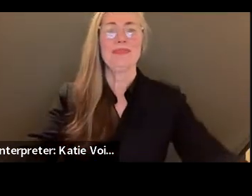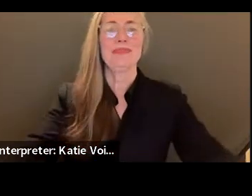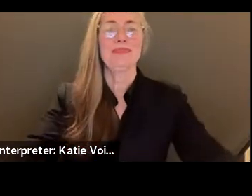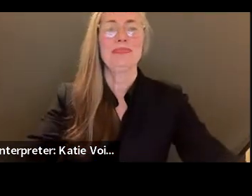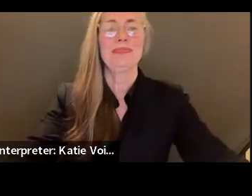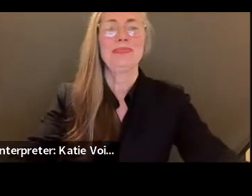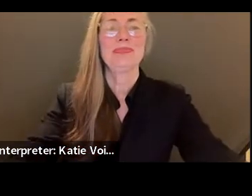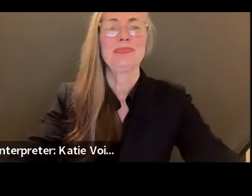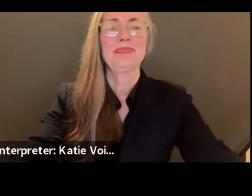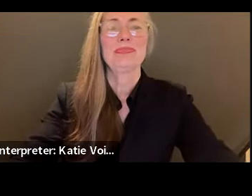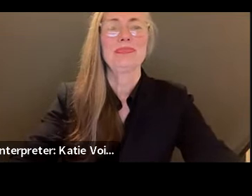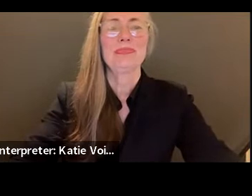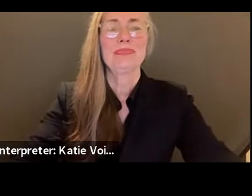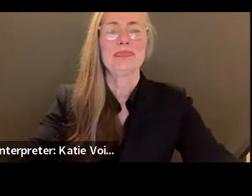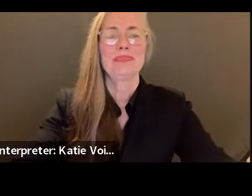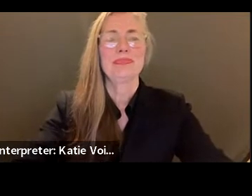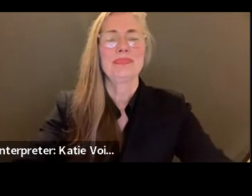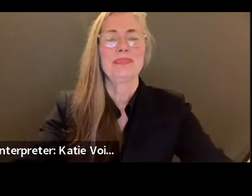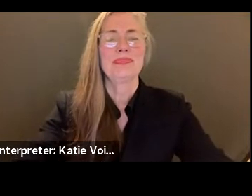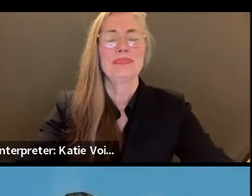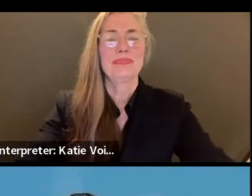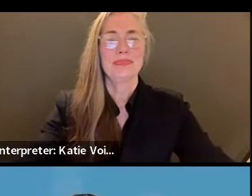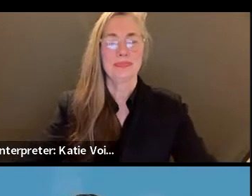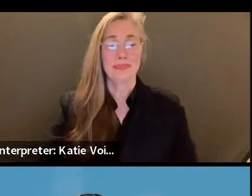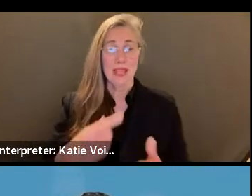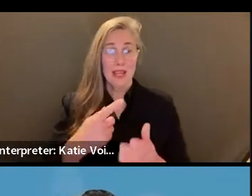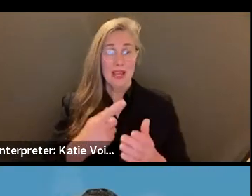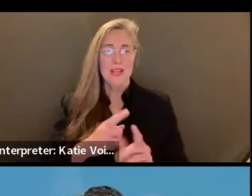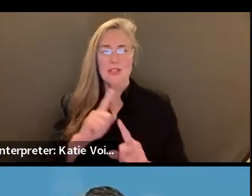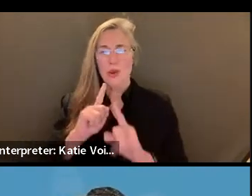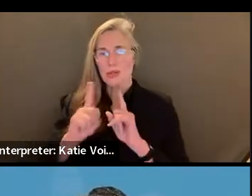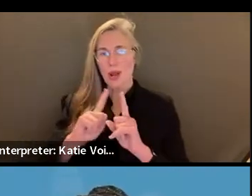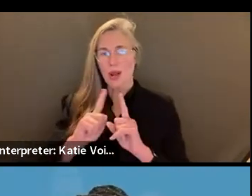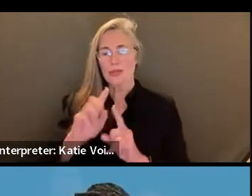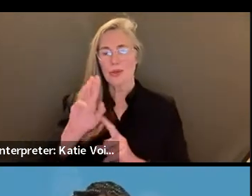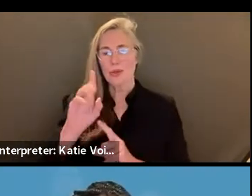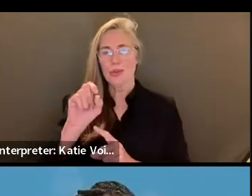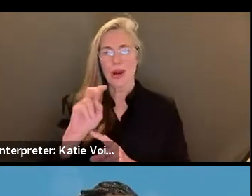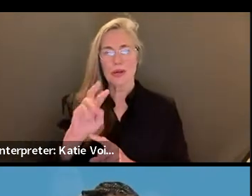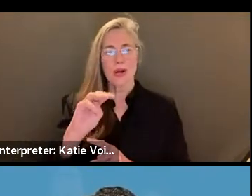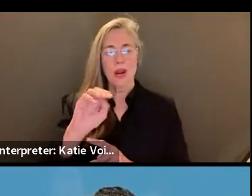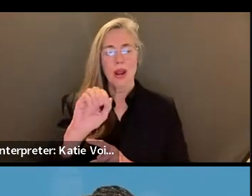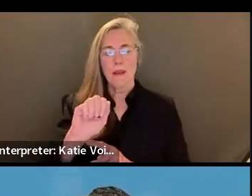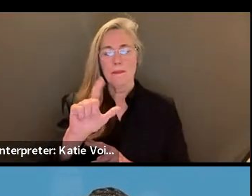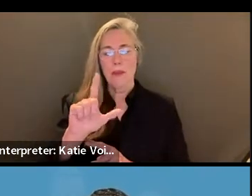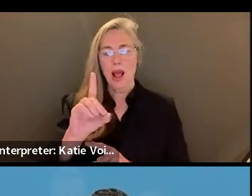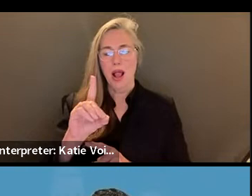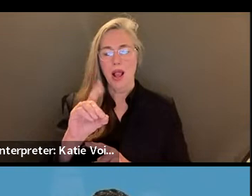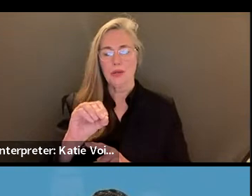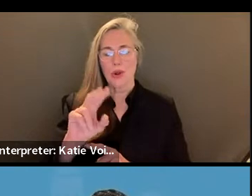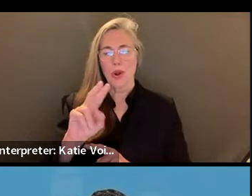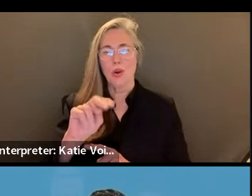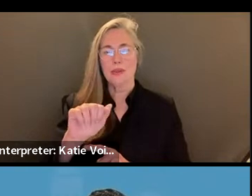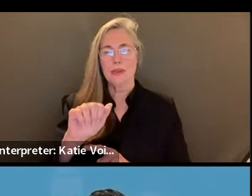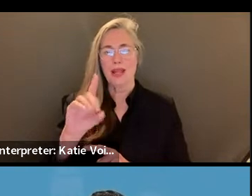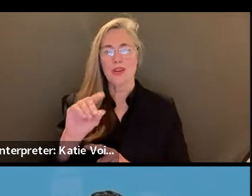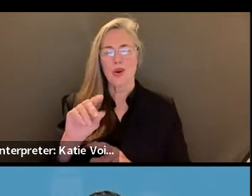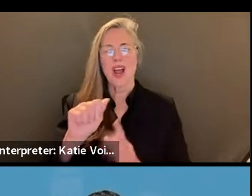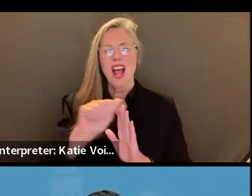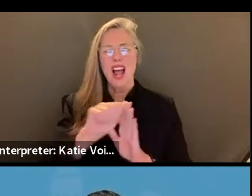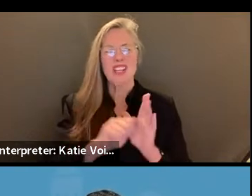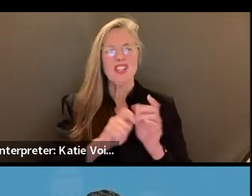break. So I talked to Dr. Maldonado and her team as well. So we're going to do some agenda